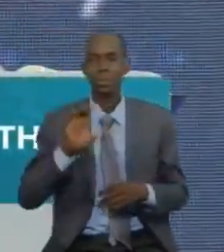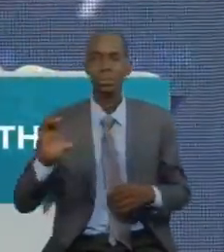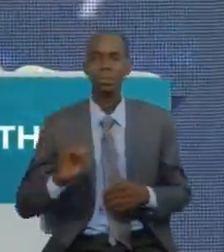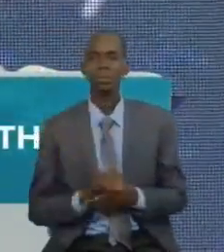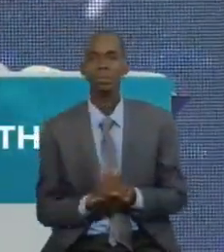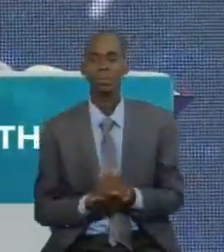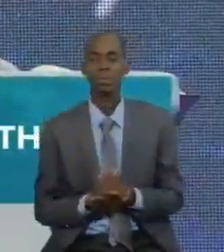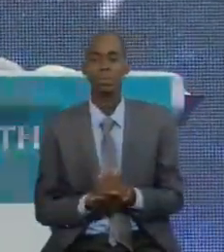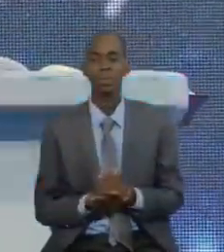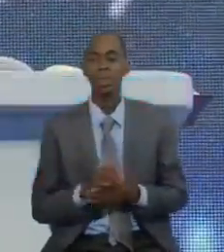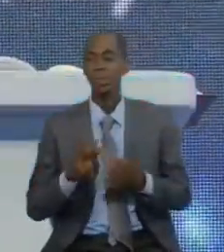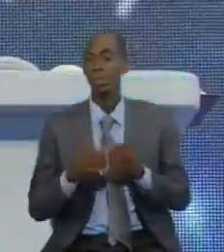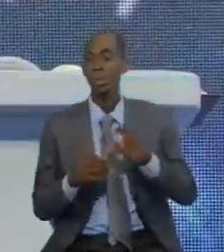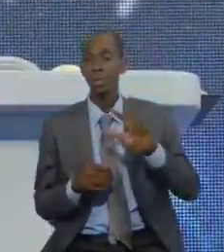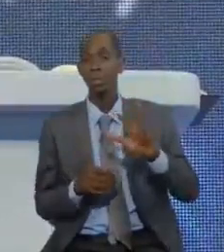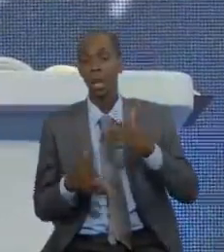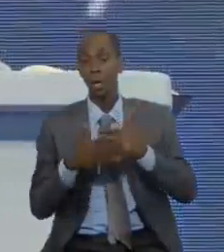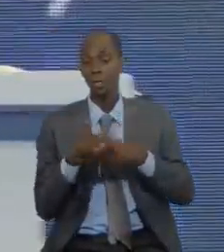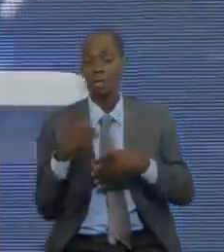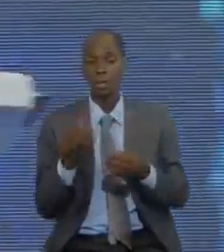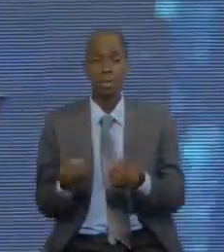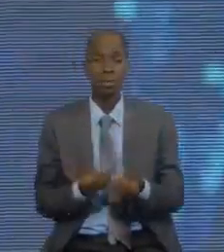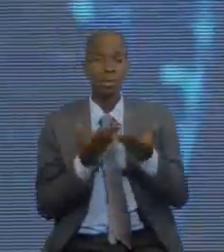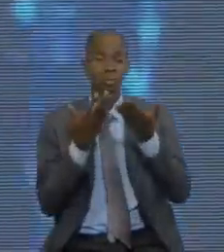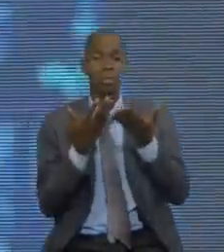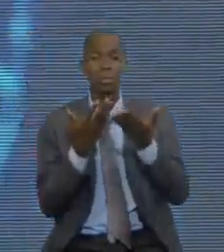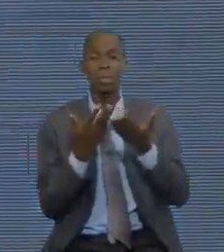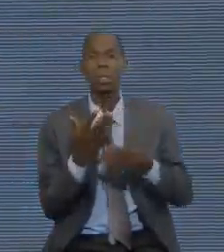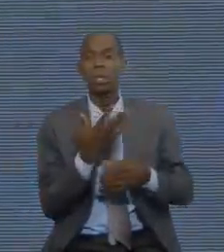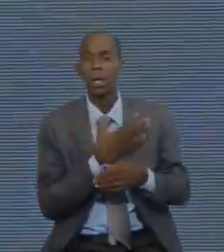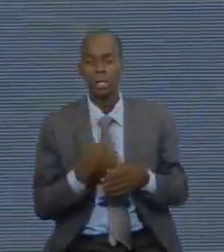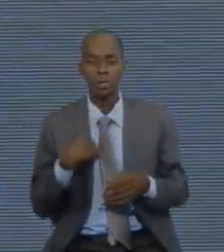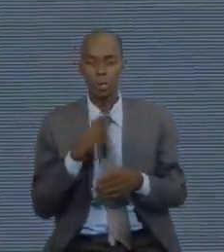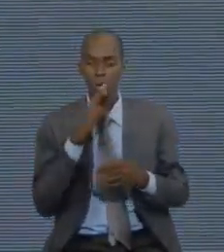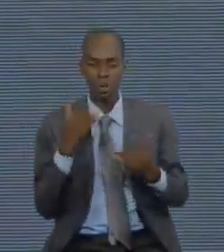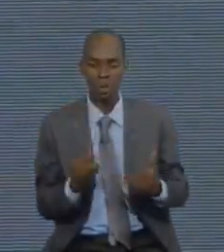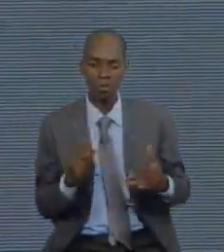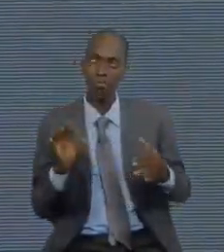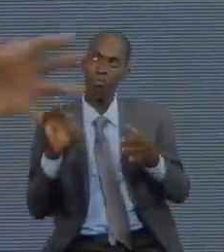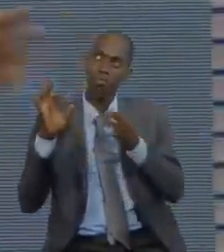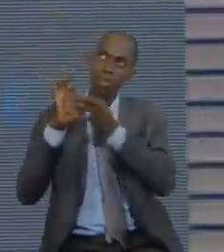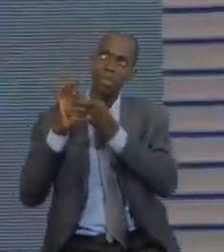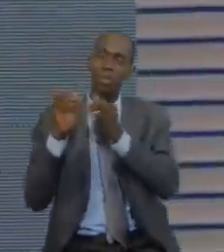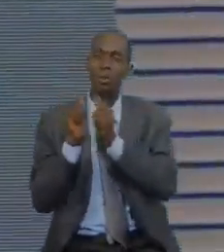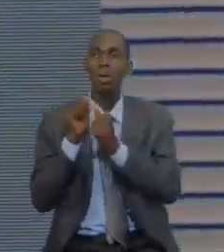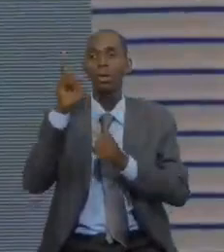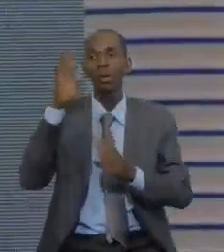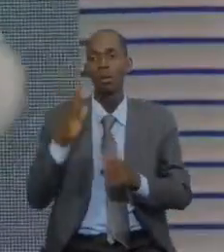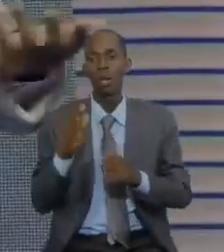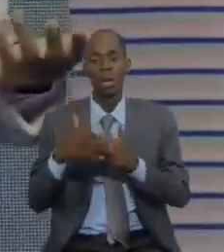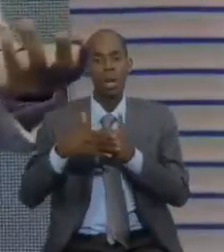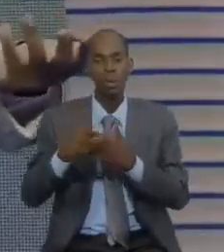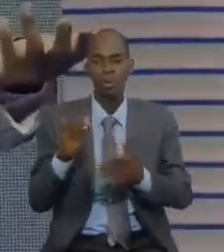And then number three, after that atonement, and we're connected with God. After that